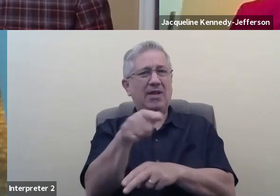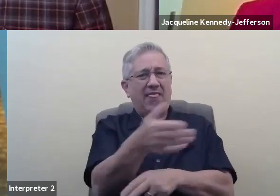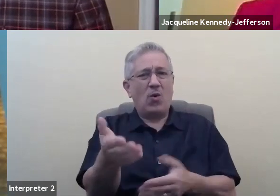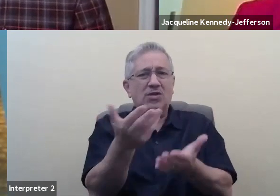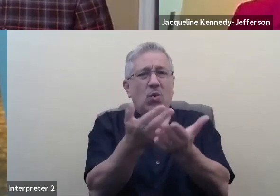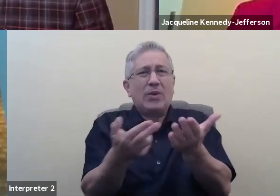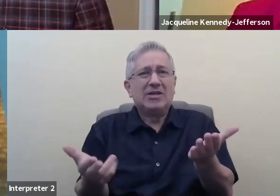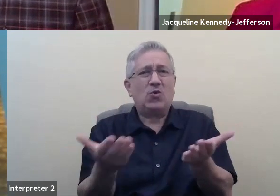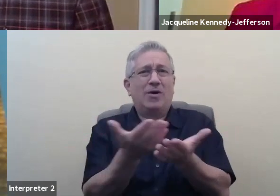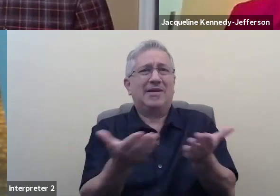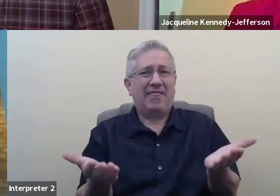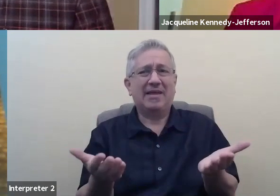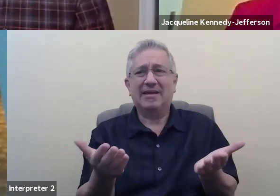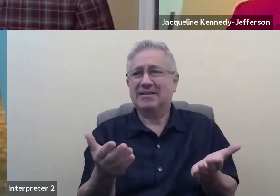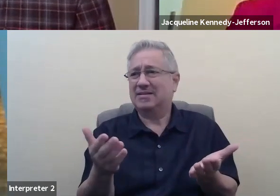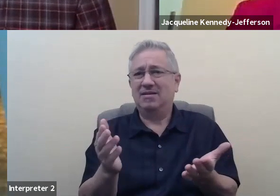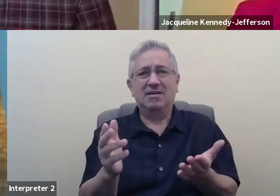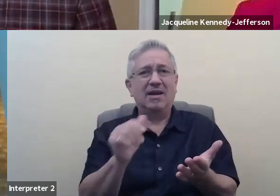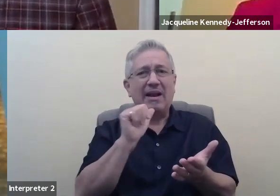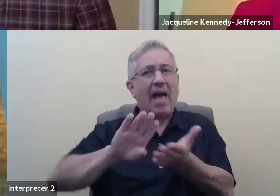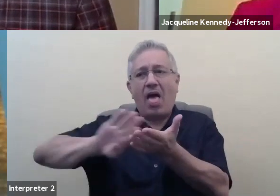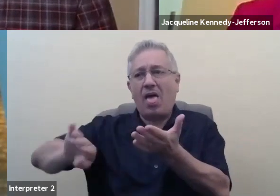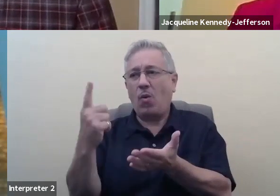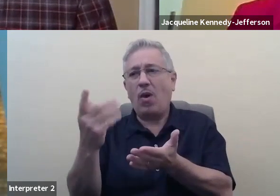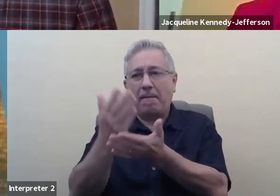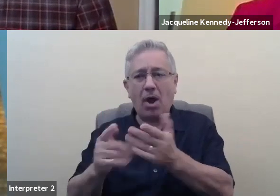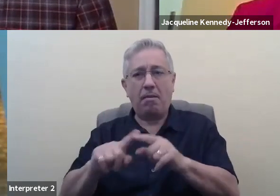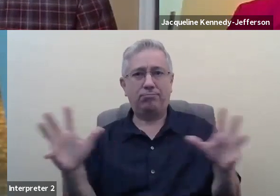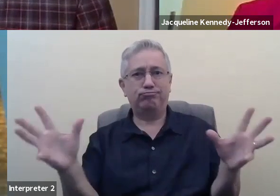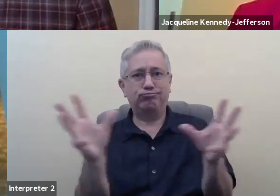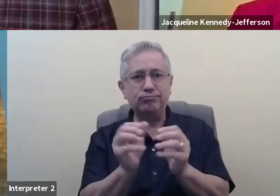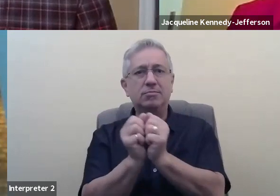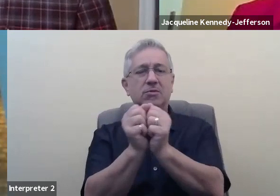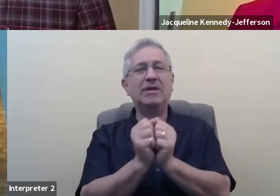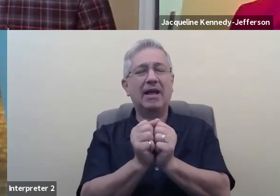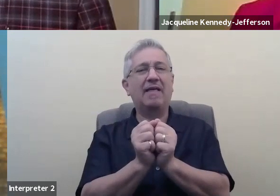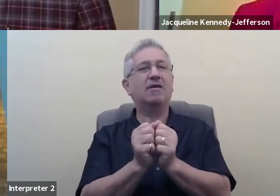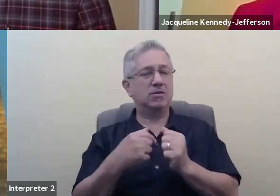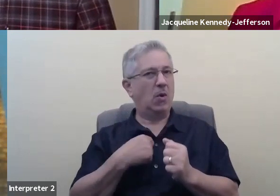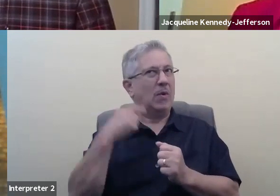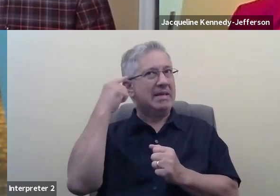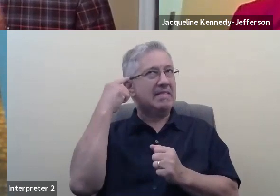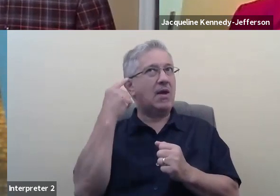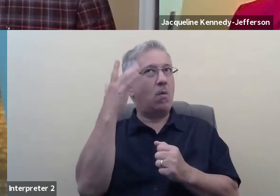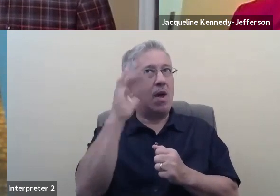resources and valuable and pertinent information. So we actually created an internal